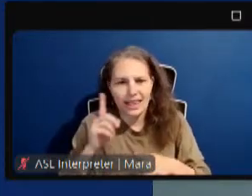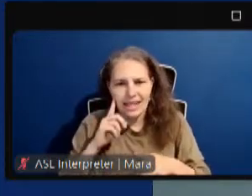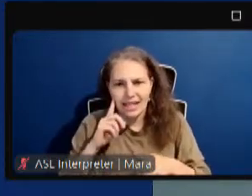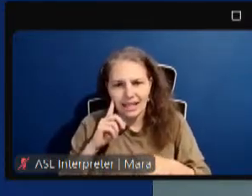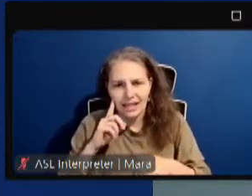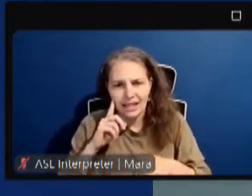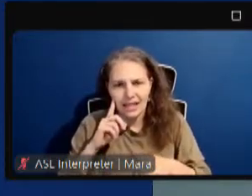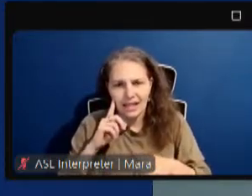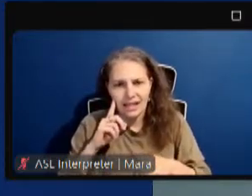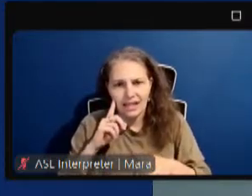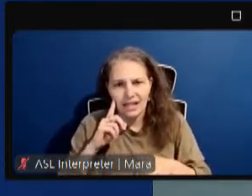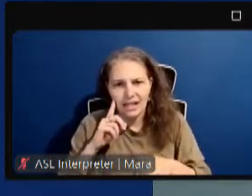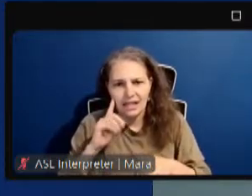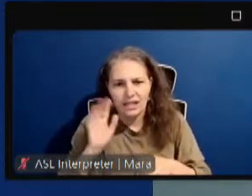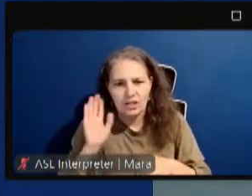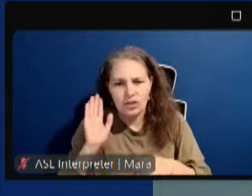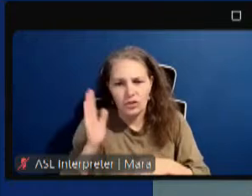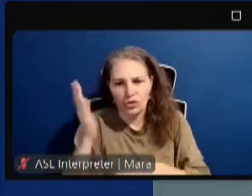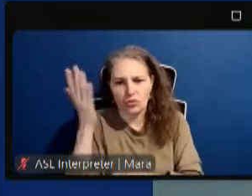ground as possible. Is that right?